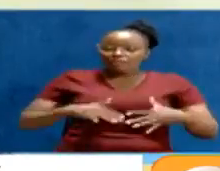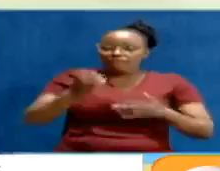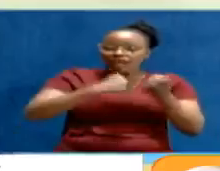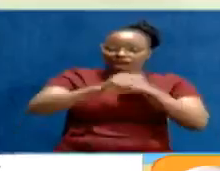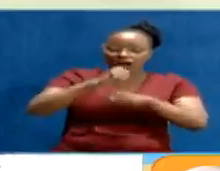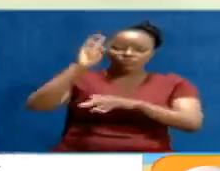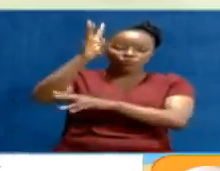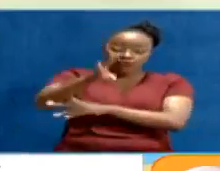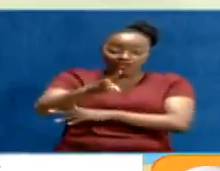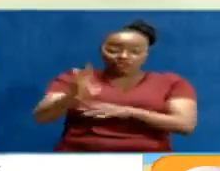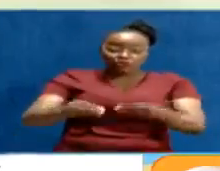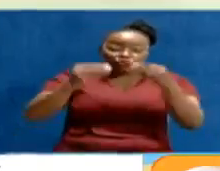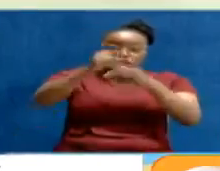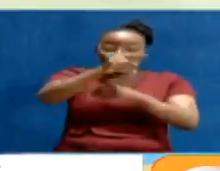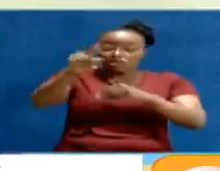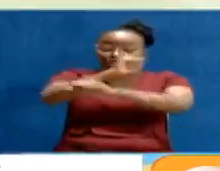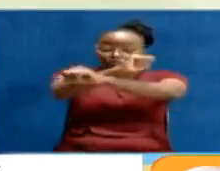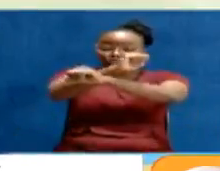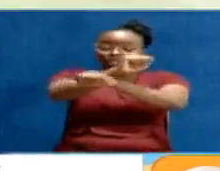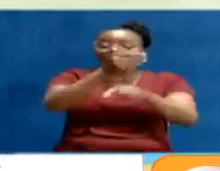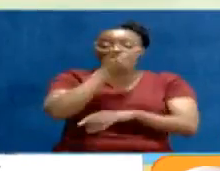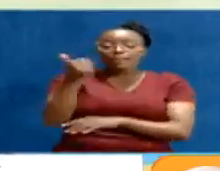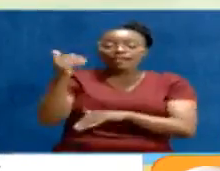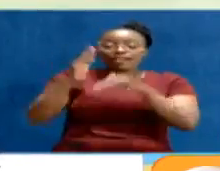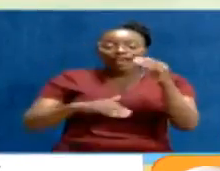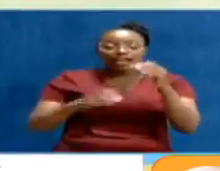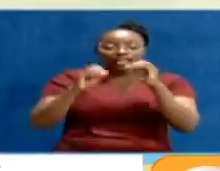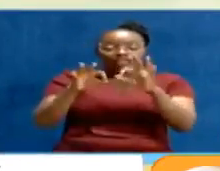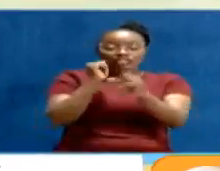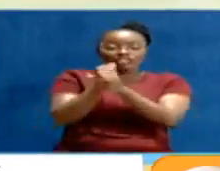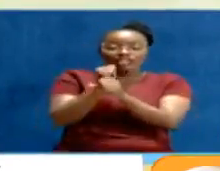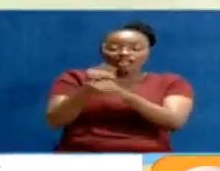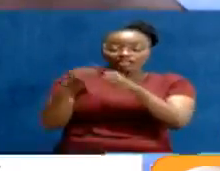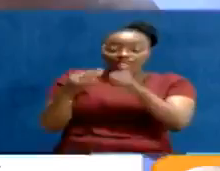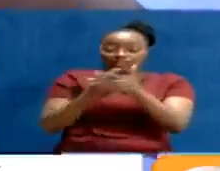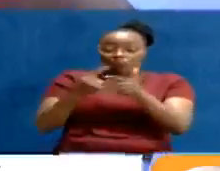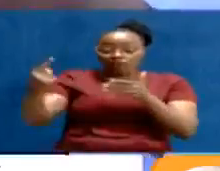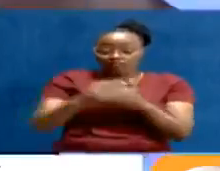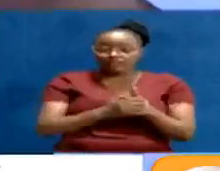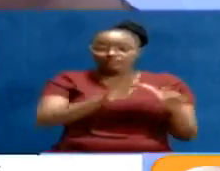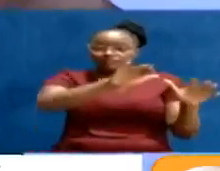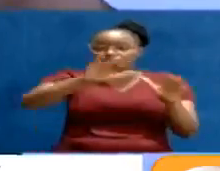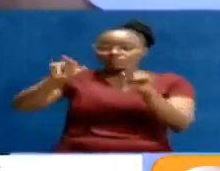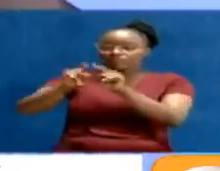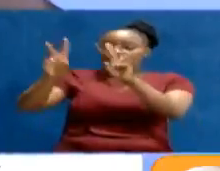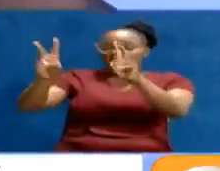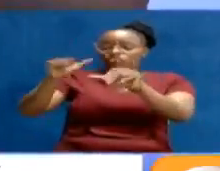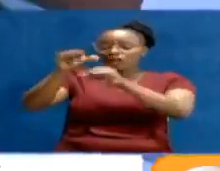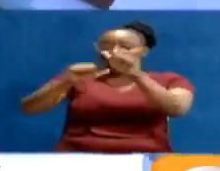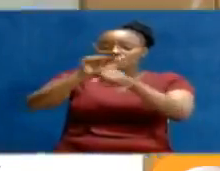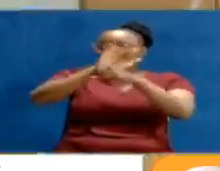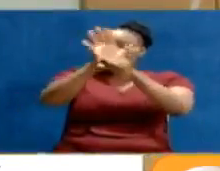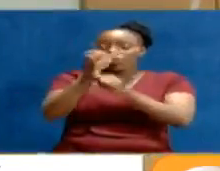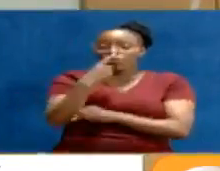react to it, to offer you protection is better than if it is done at 8 weeks. Further away from matters